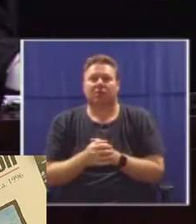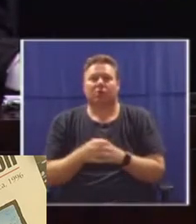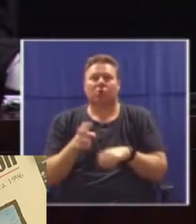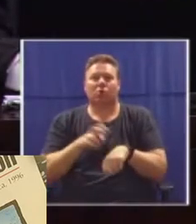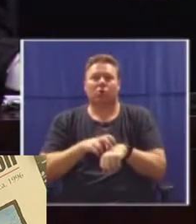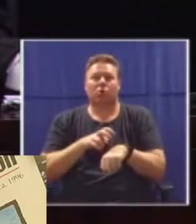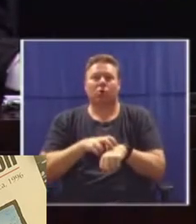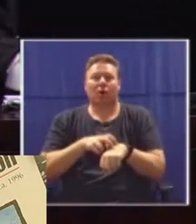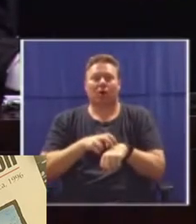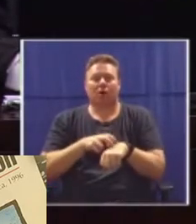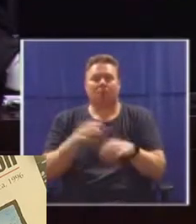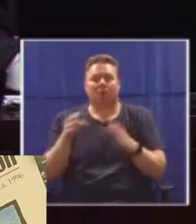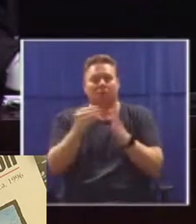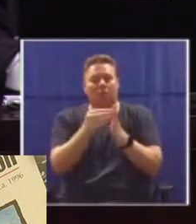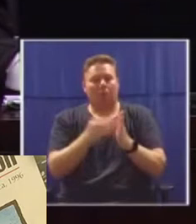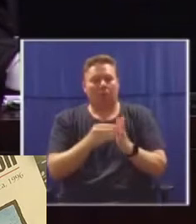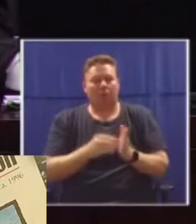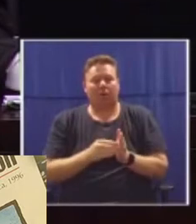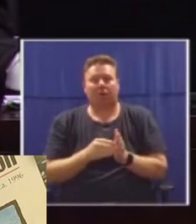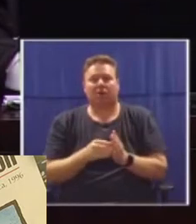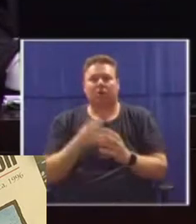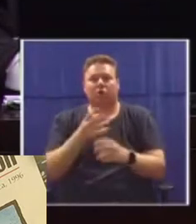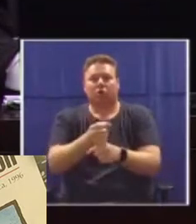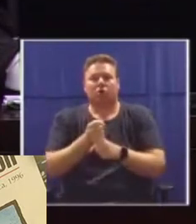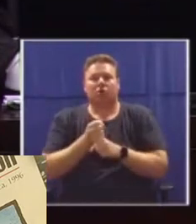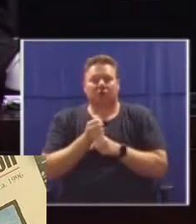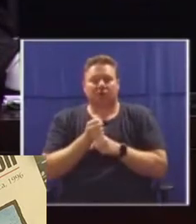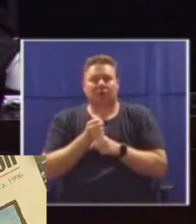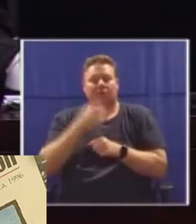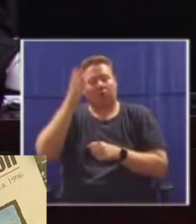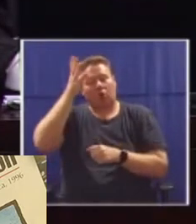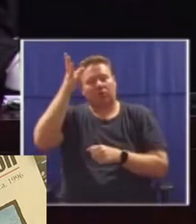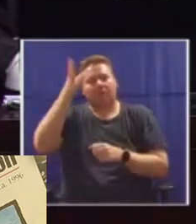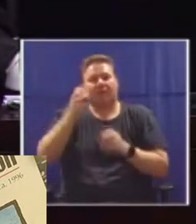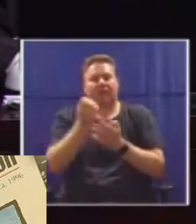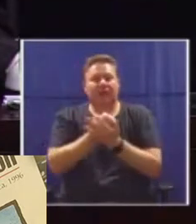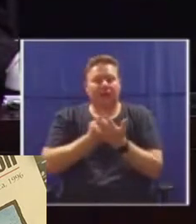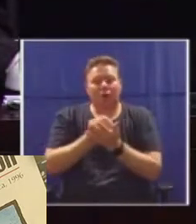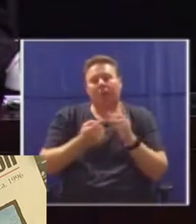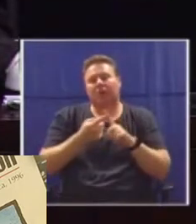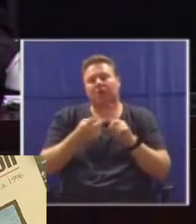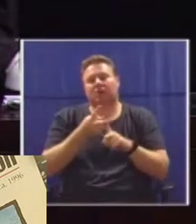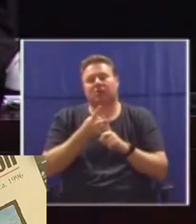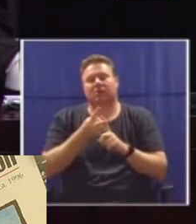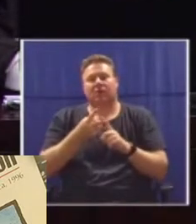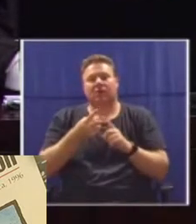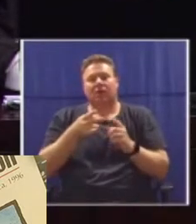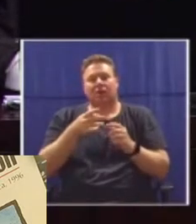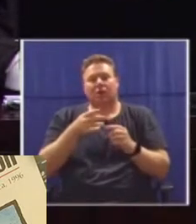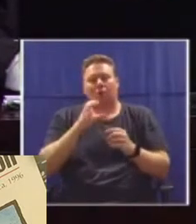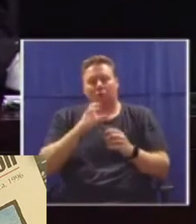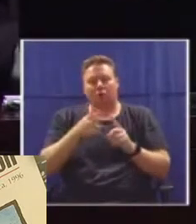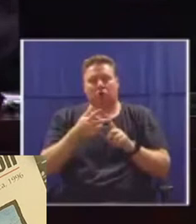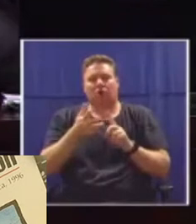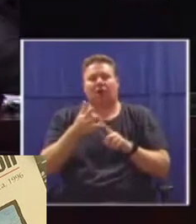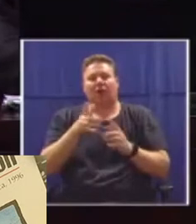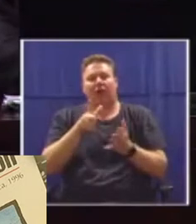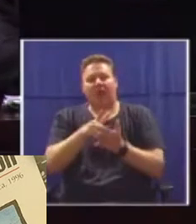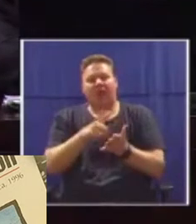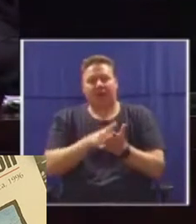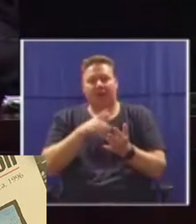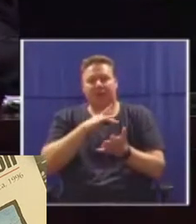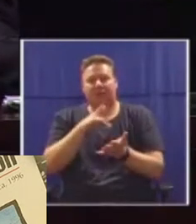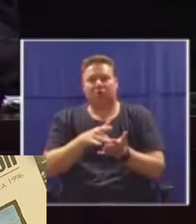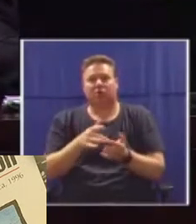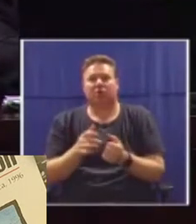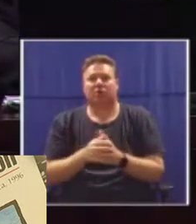requirements for appointments, the retained competencies in the field of economics, commercial and legal sectors, career experience